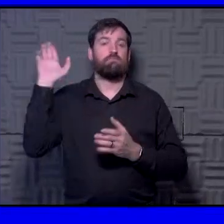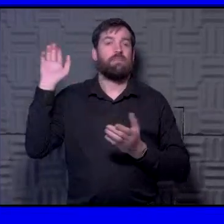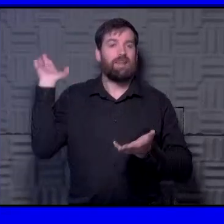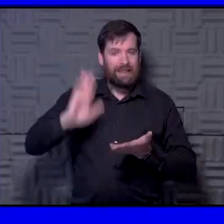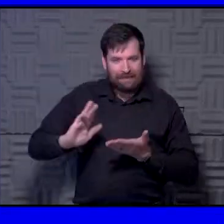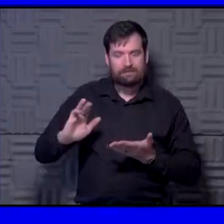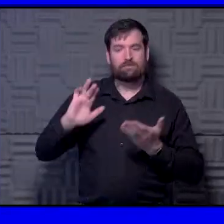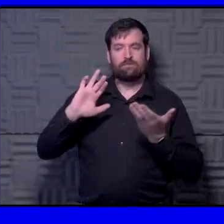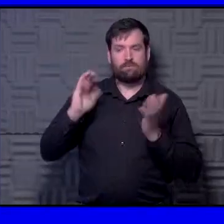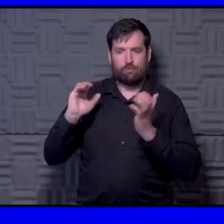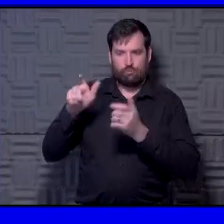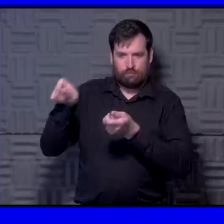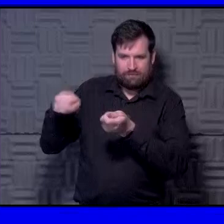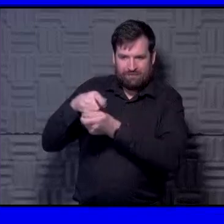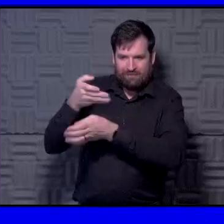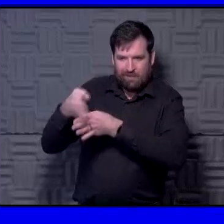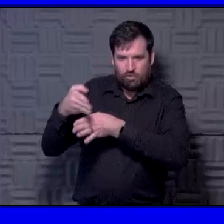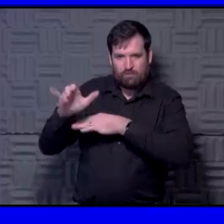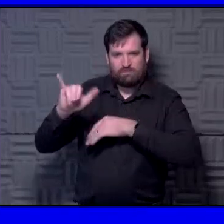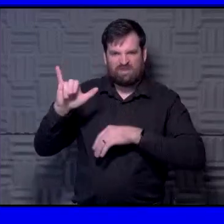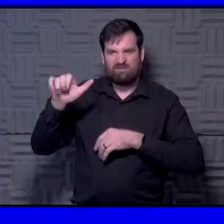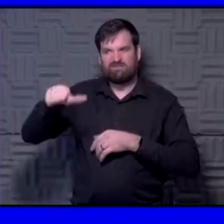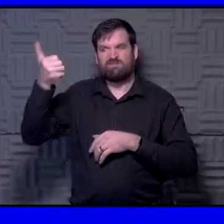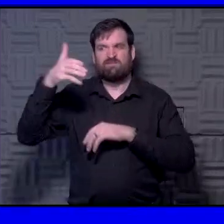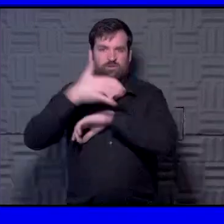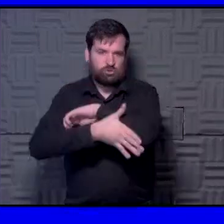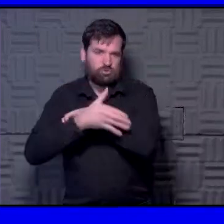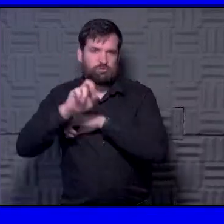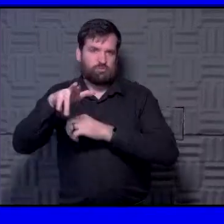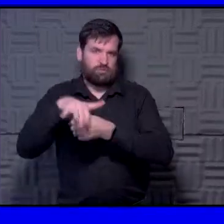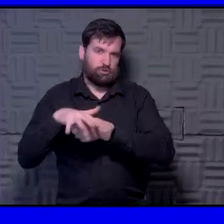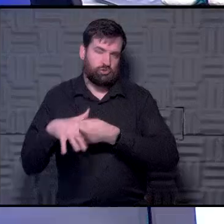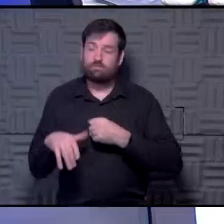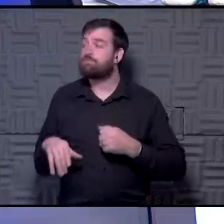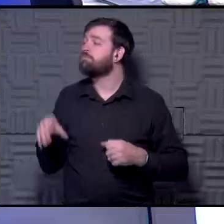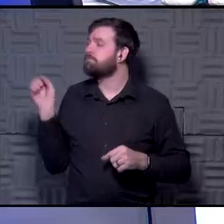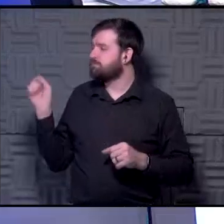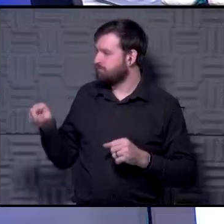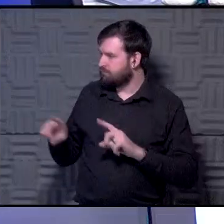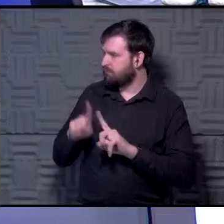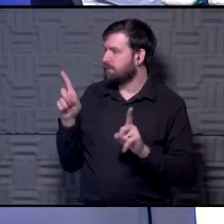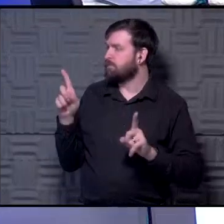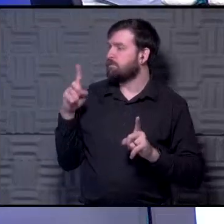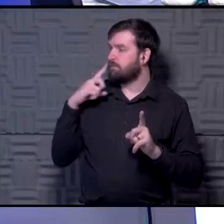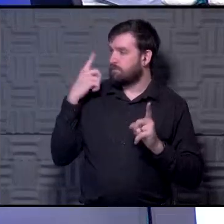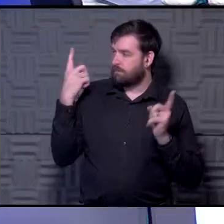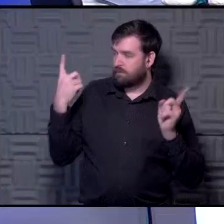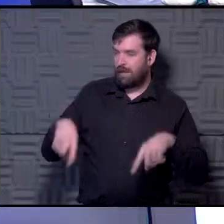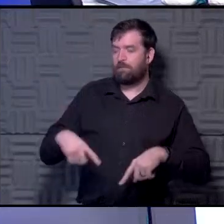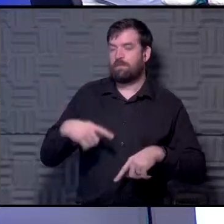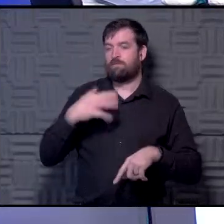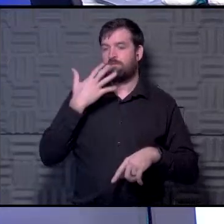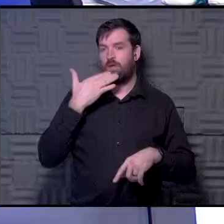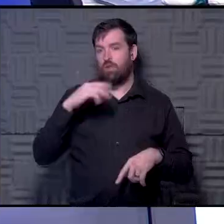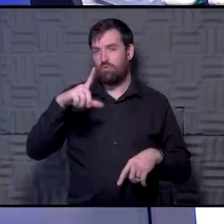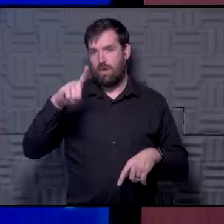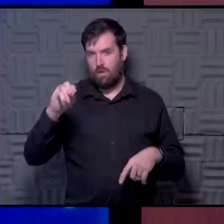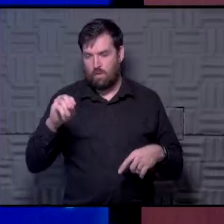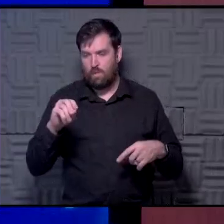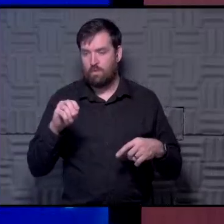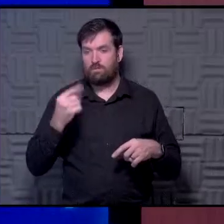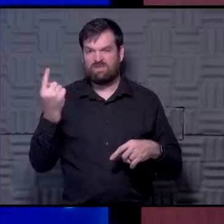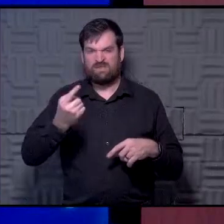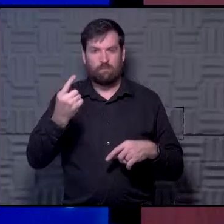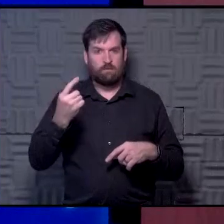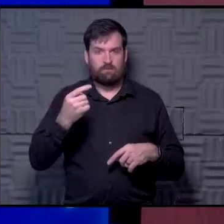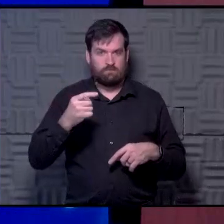in specific areas, as maybe some of the other countries or regions are. Yeah, but the fact that it occurred in Colorado with somebody who